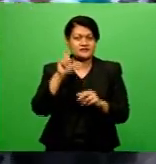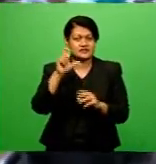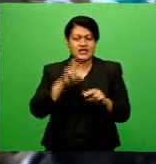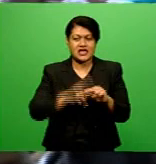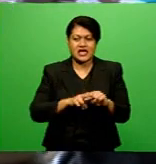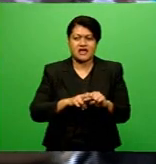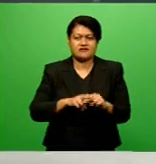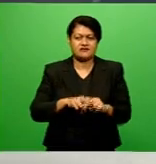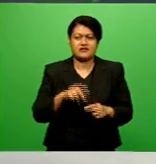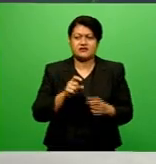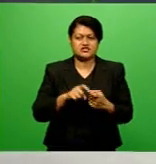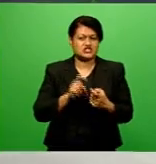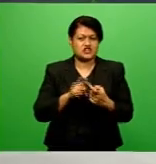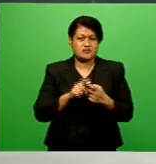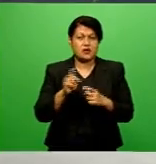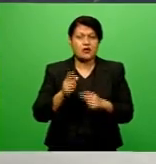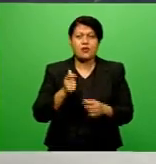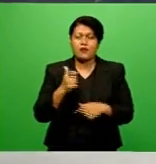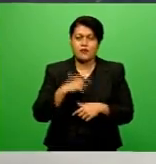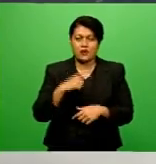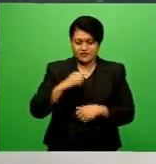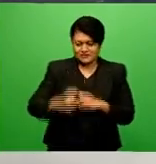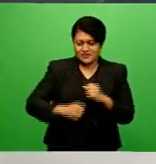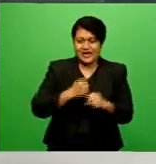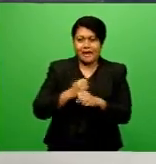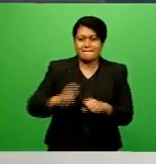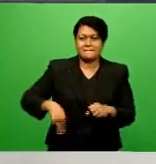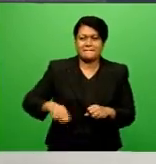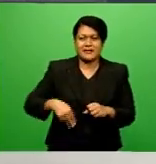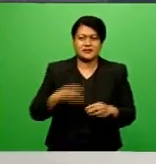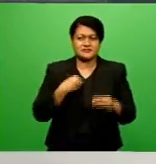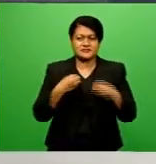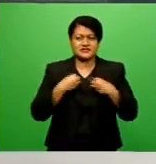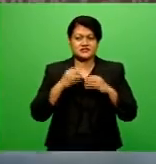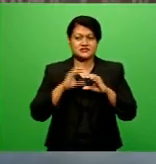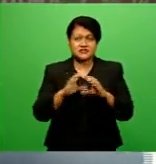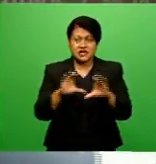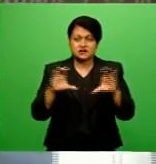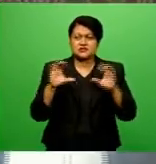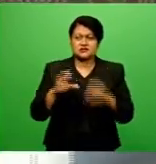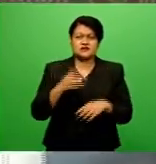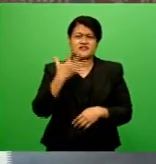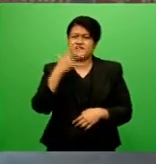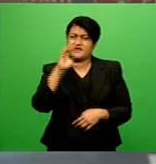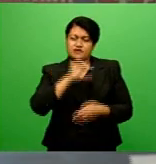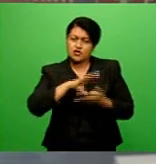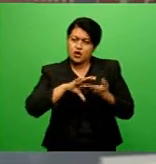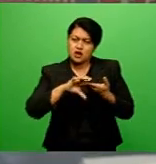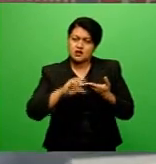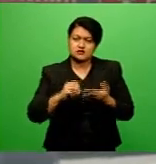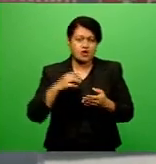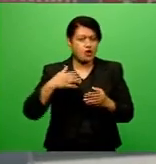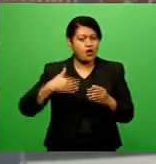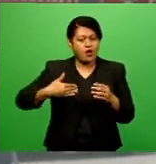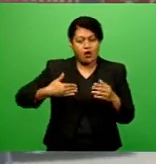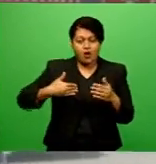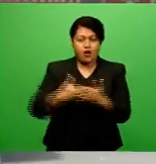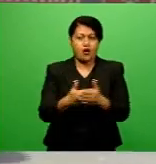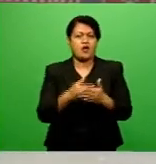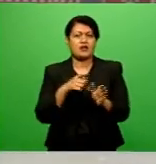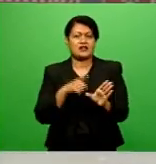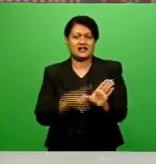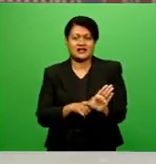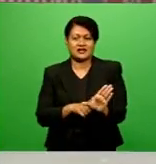member of the Women Entrepreneurs Business Council. Just $50 plus VAT whole year, and